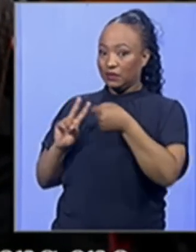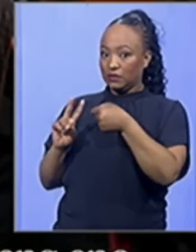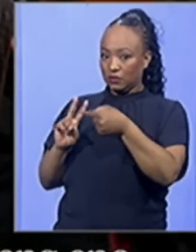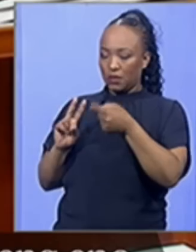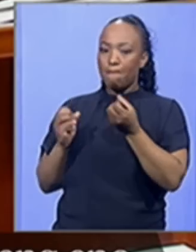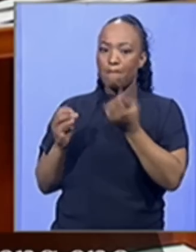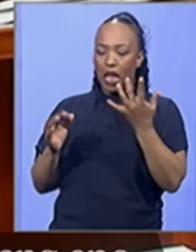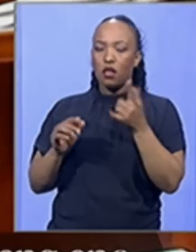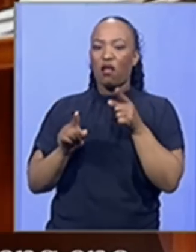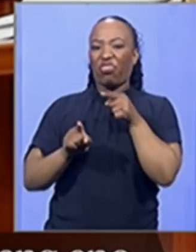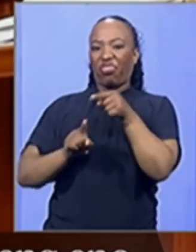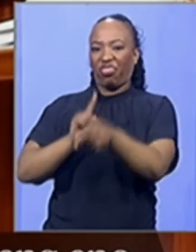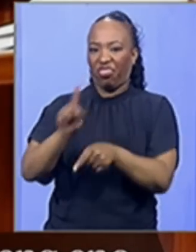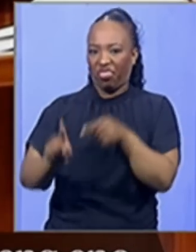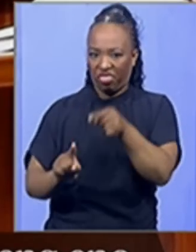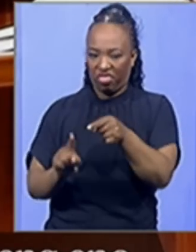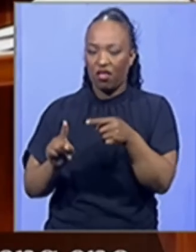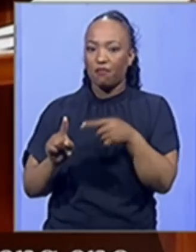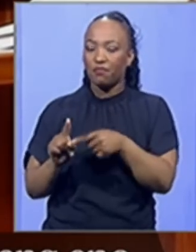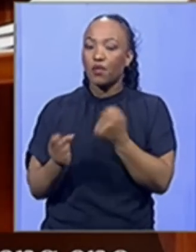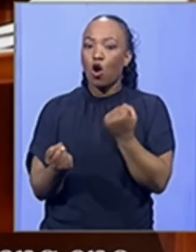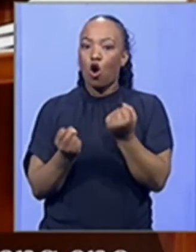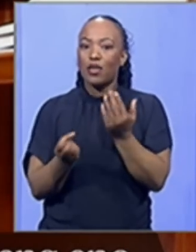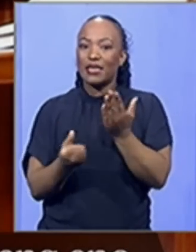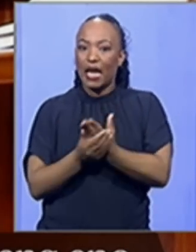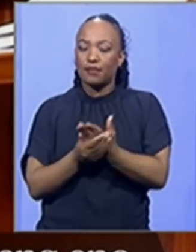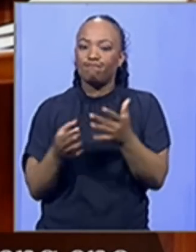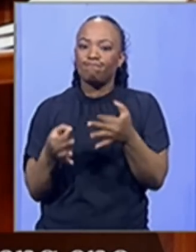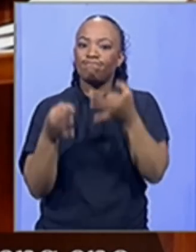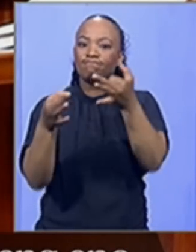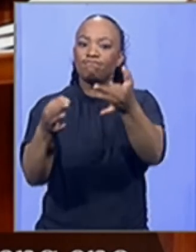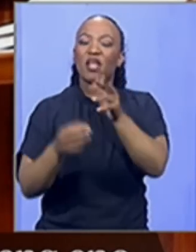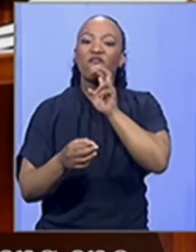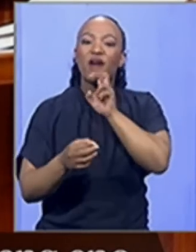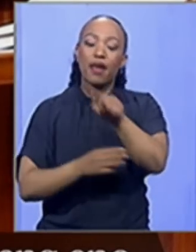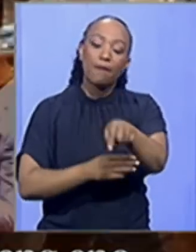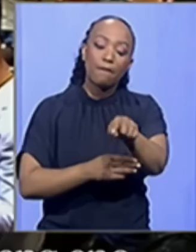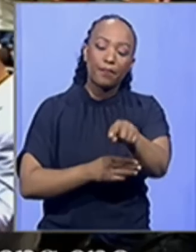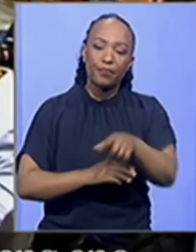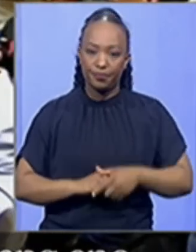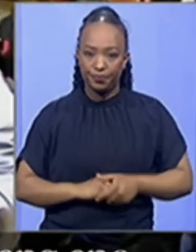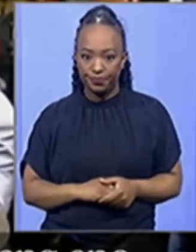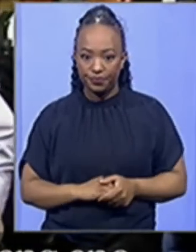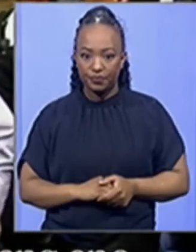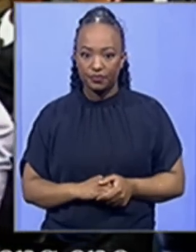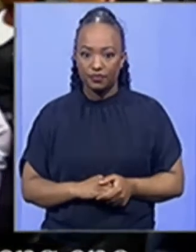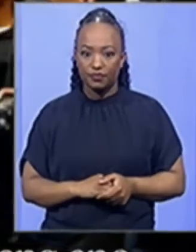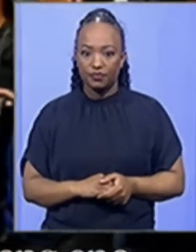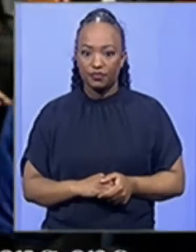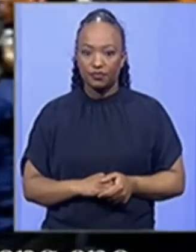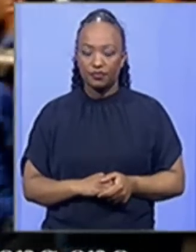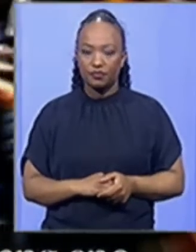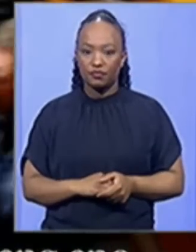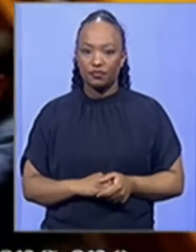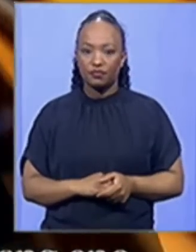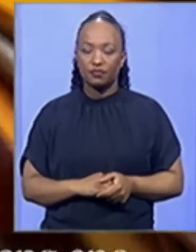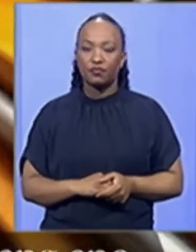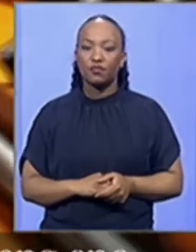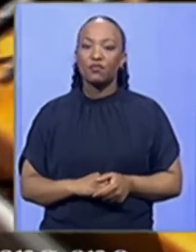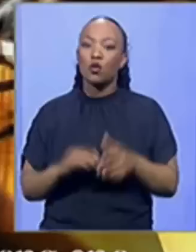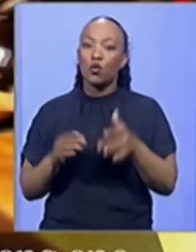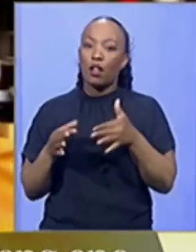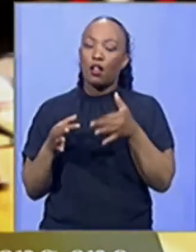mmalwa. Kgetse e sutiseditswe go la botlhano o tlang. Thank you. This matter has been remanded until the 16th day of August for